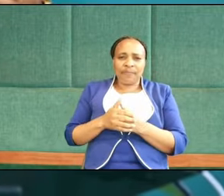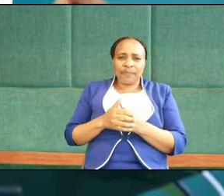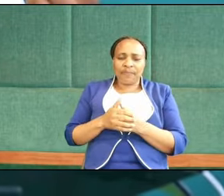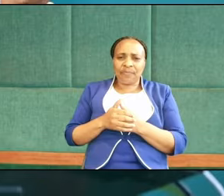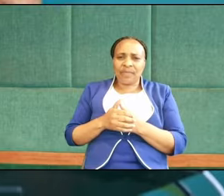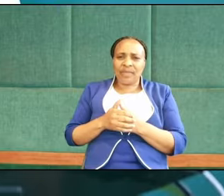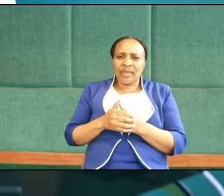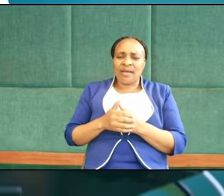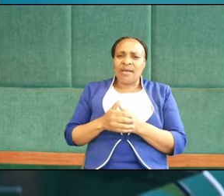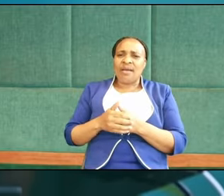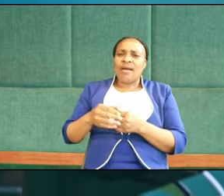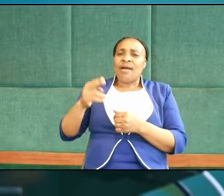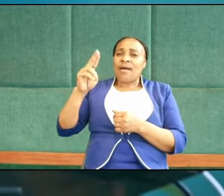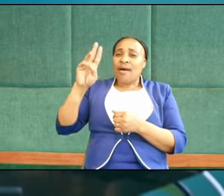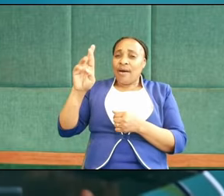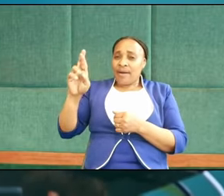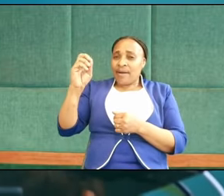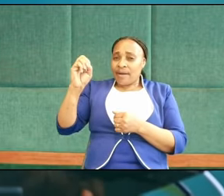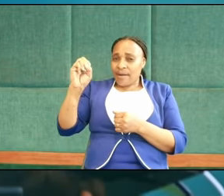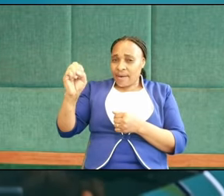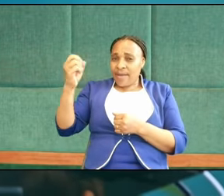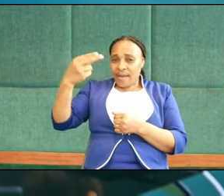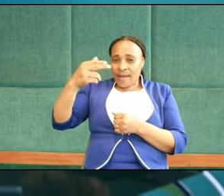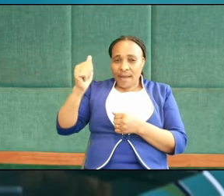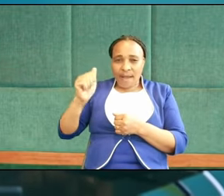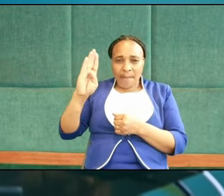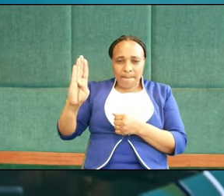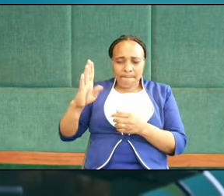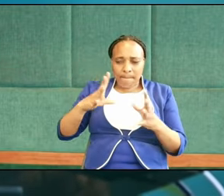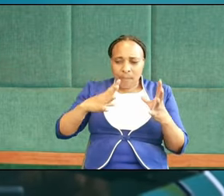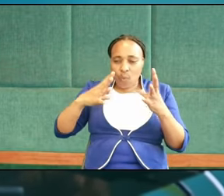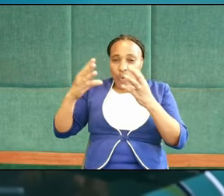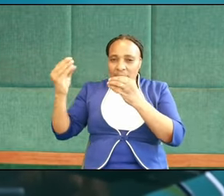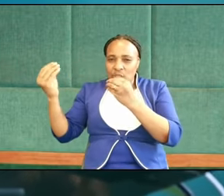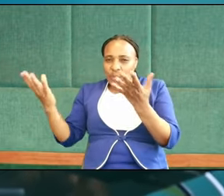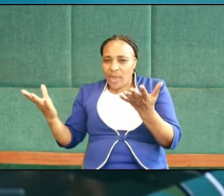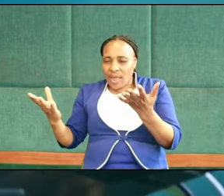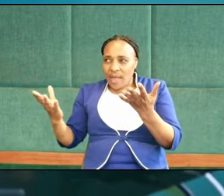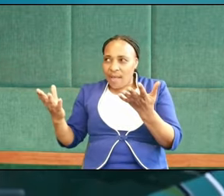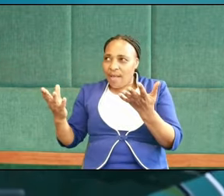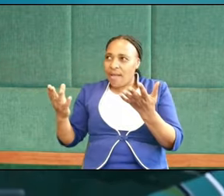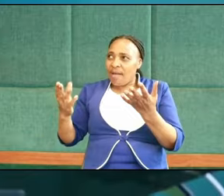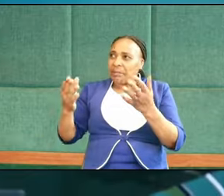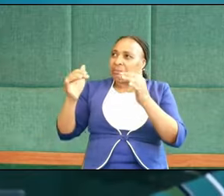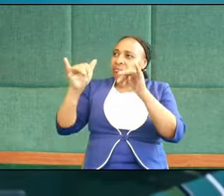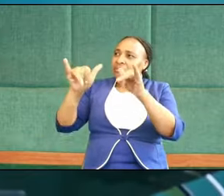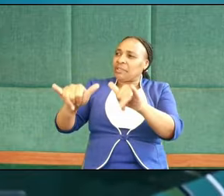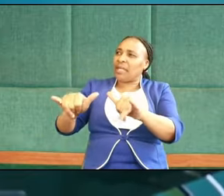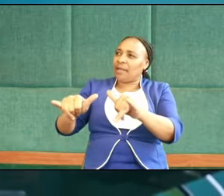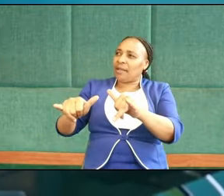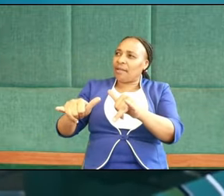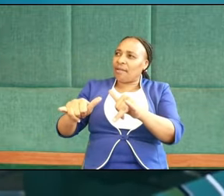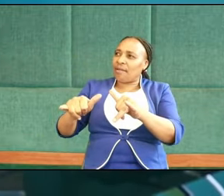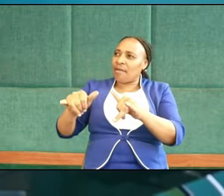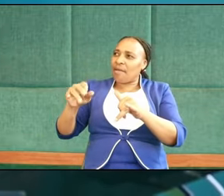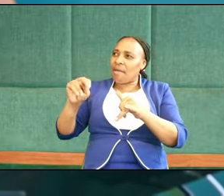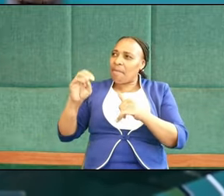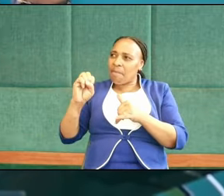Ahab went to Naboth and said, I want to have a deal with